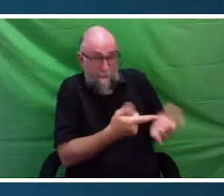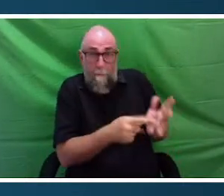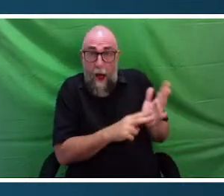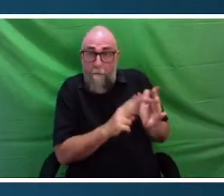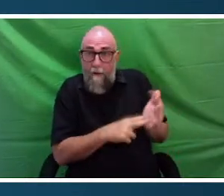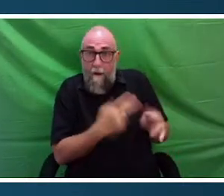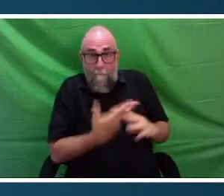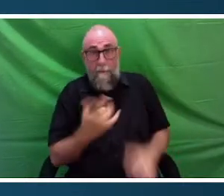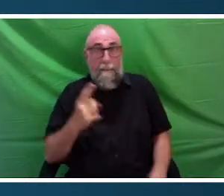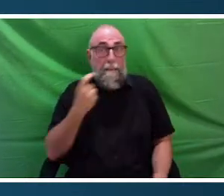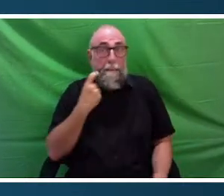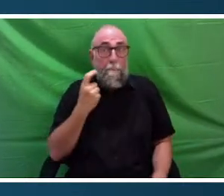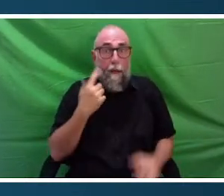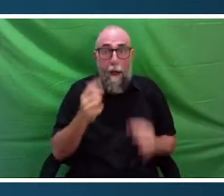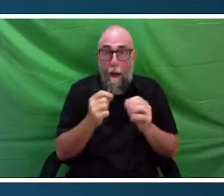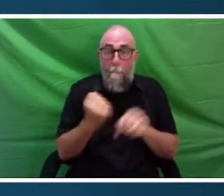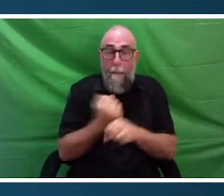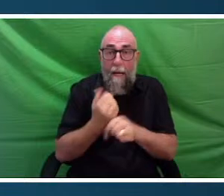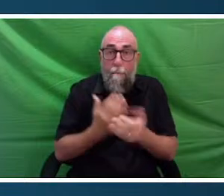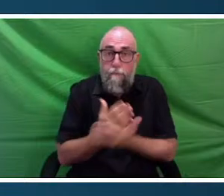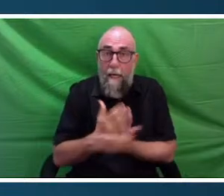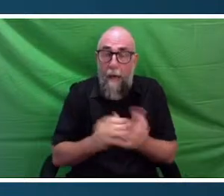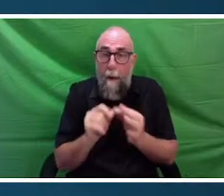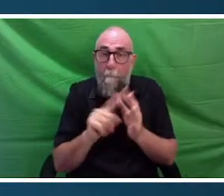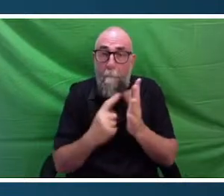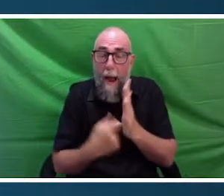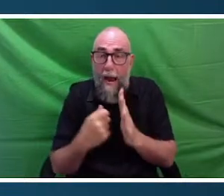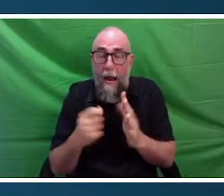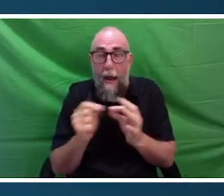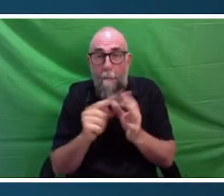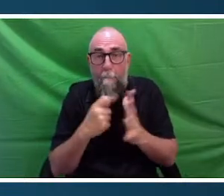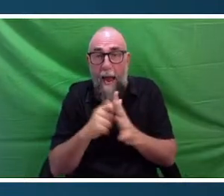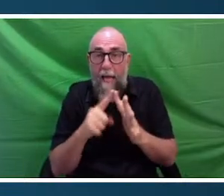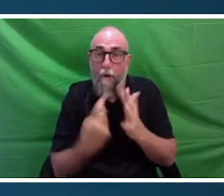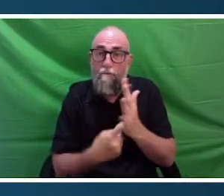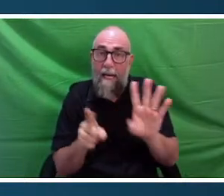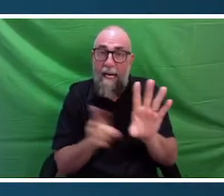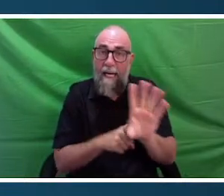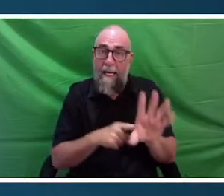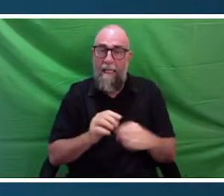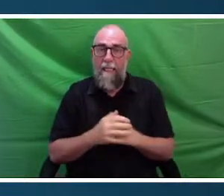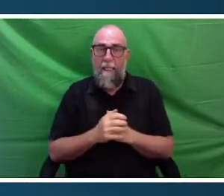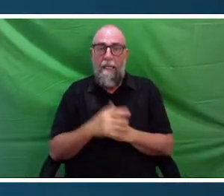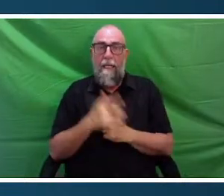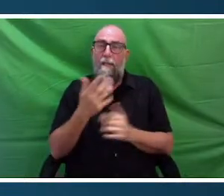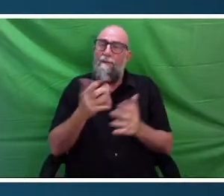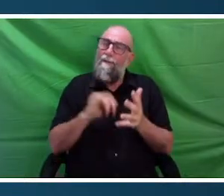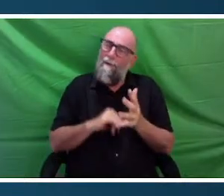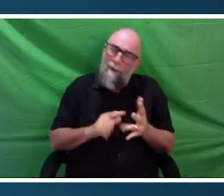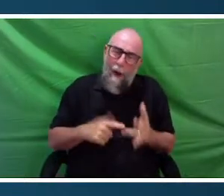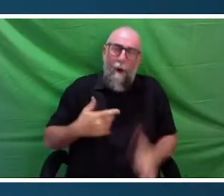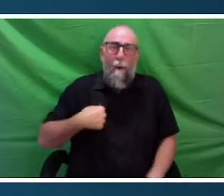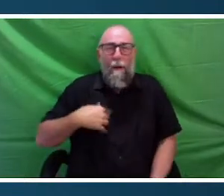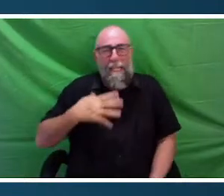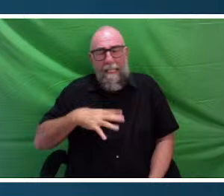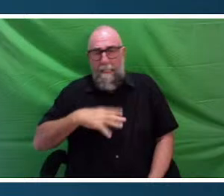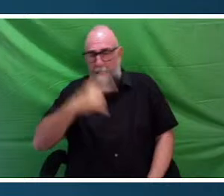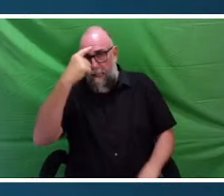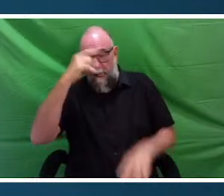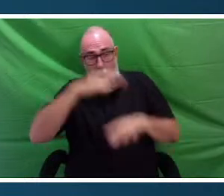one that persists in many countries today, is that helping refugees or internally displaced persons